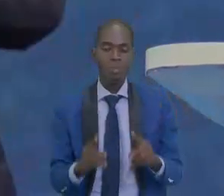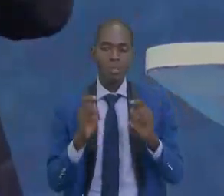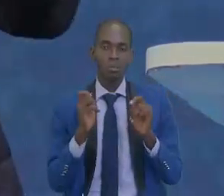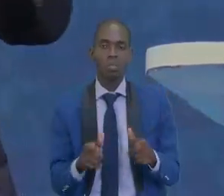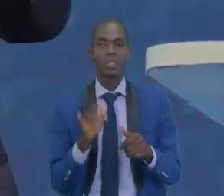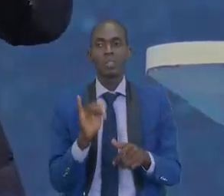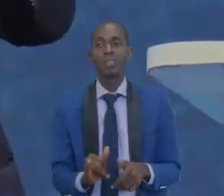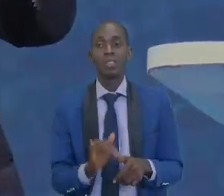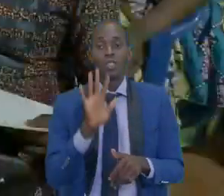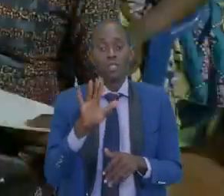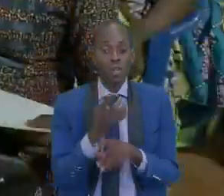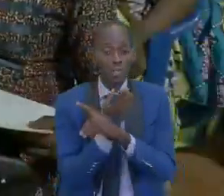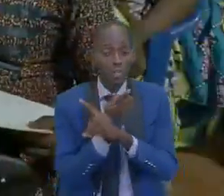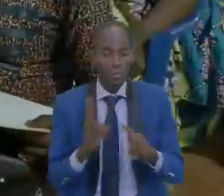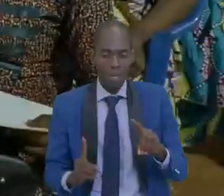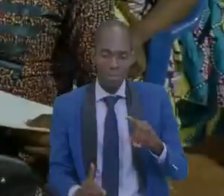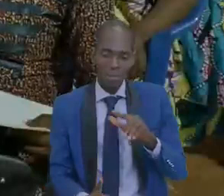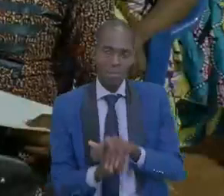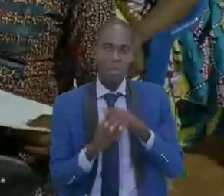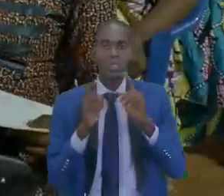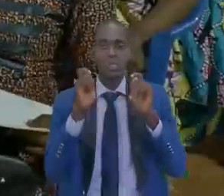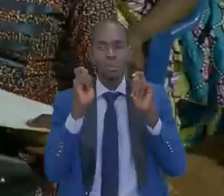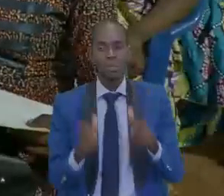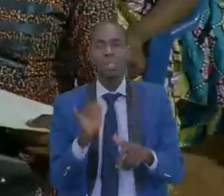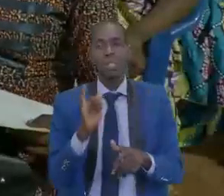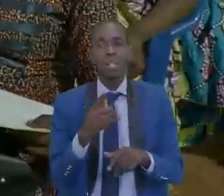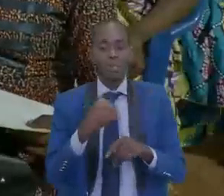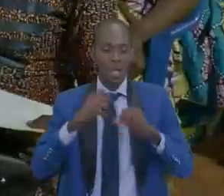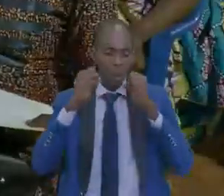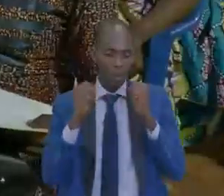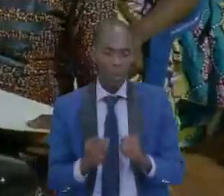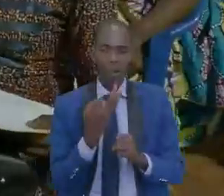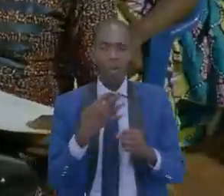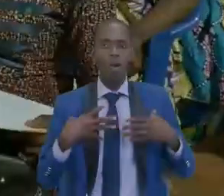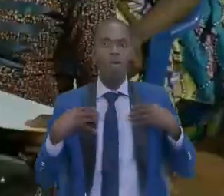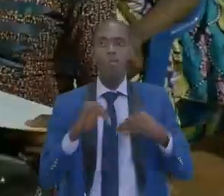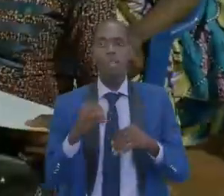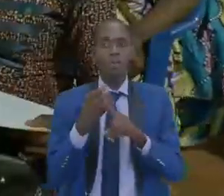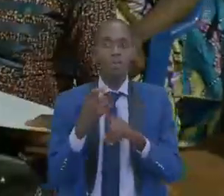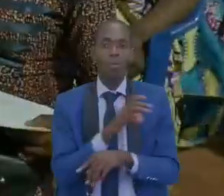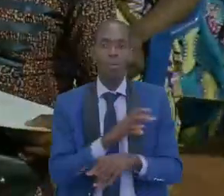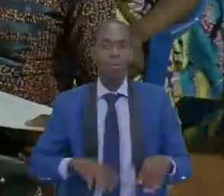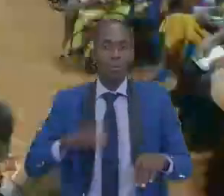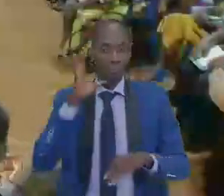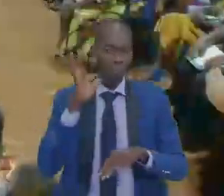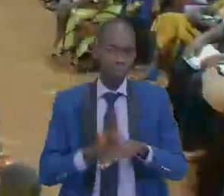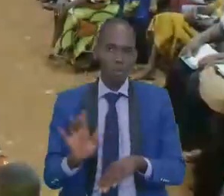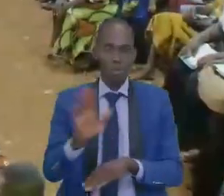your deliverance has come, the power of healing from Christ will touch your life.